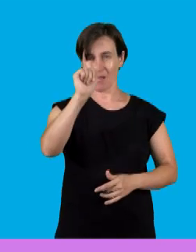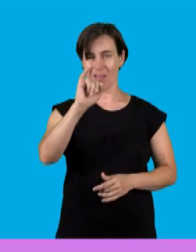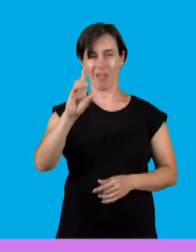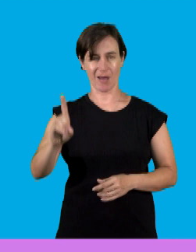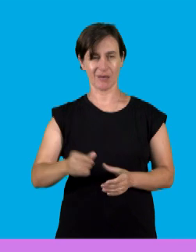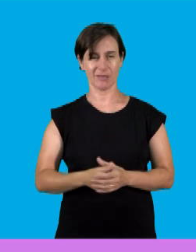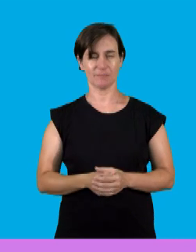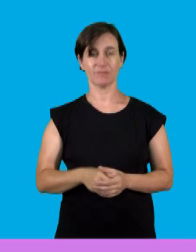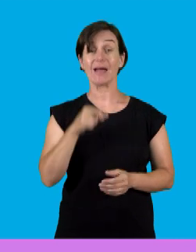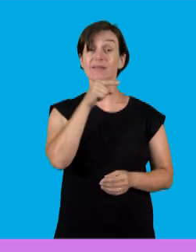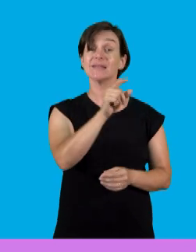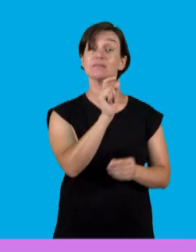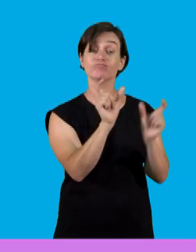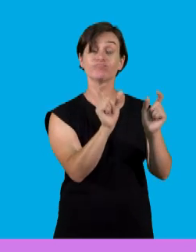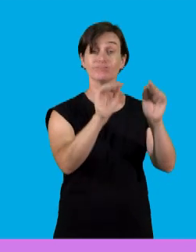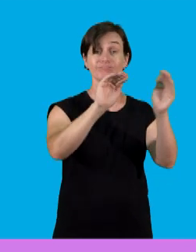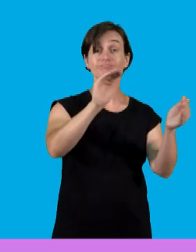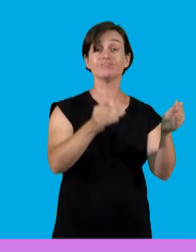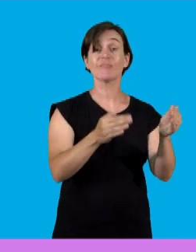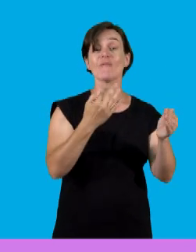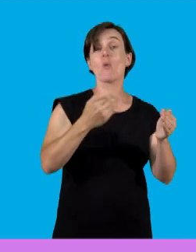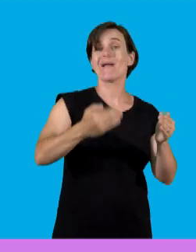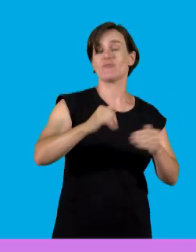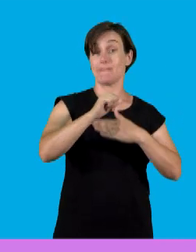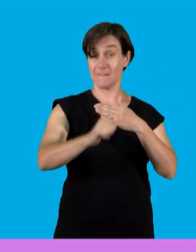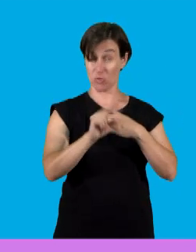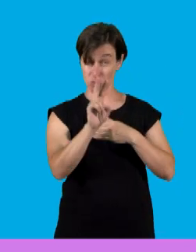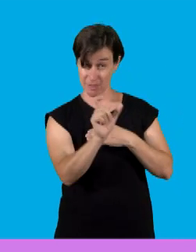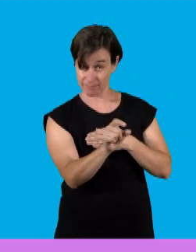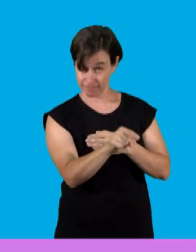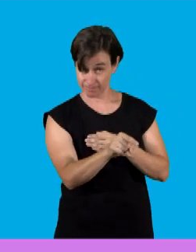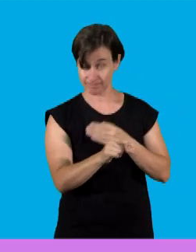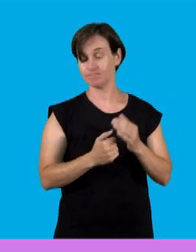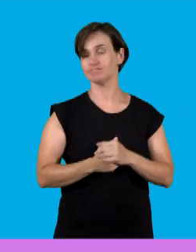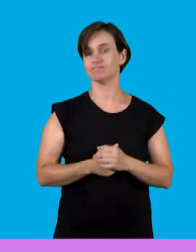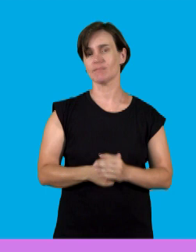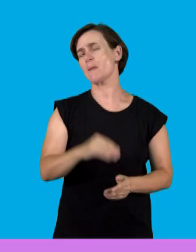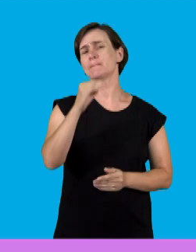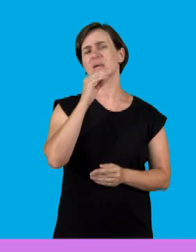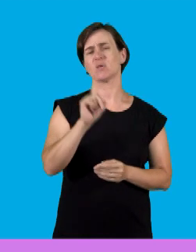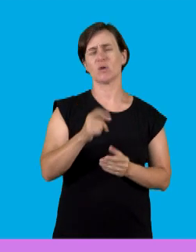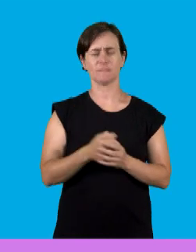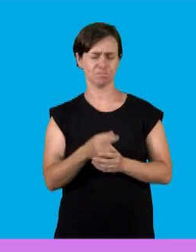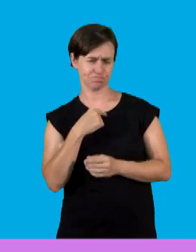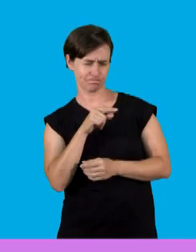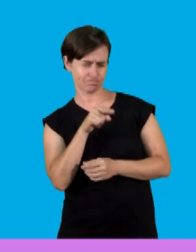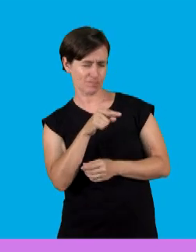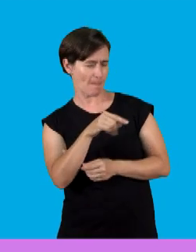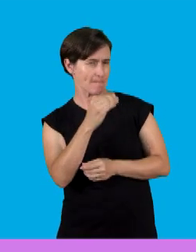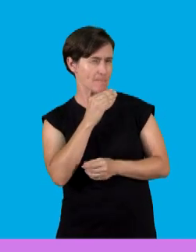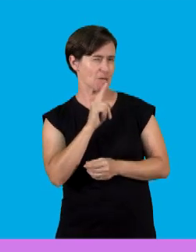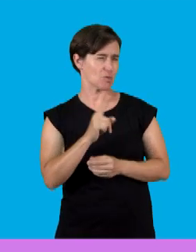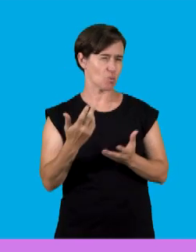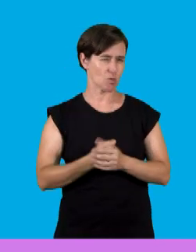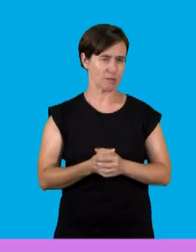monthly values that's indicated here. Are we clear on that? Okay, so meaning if I have to interpret this, it says